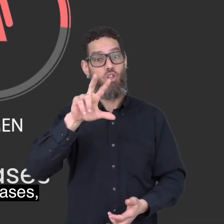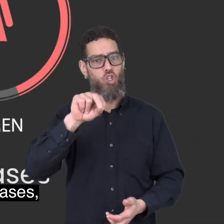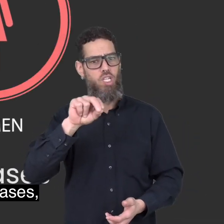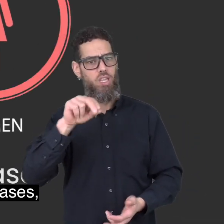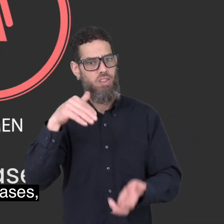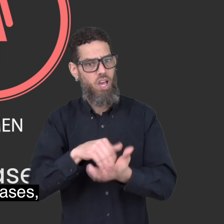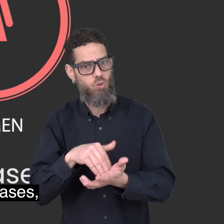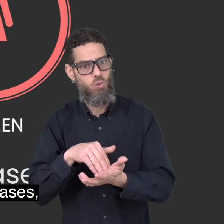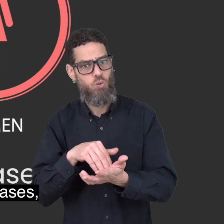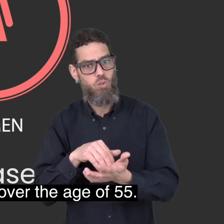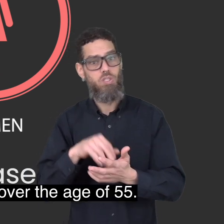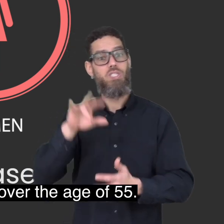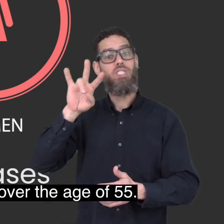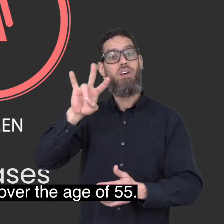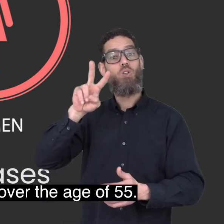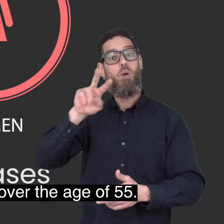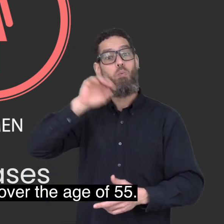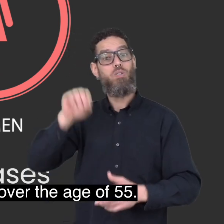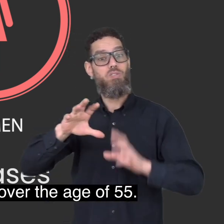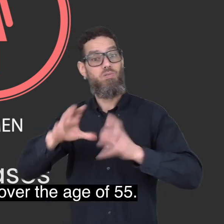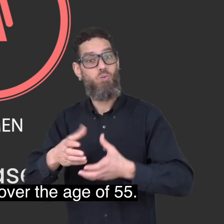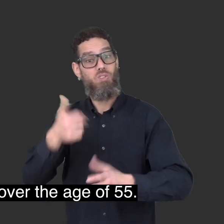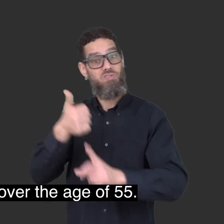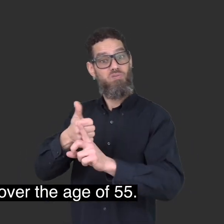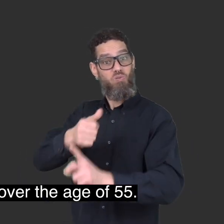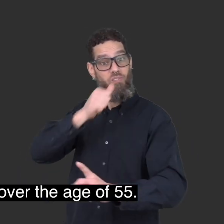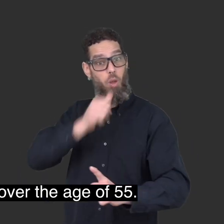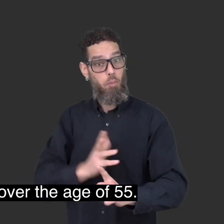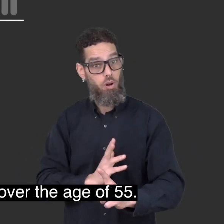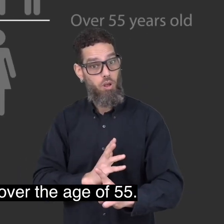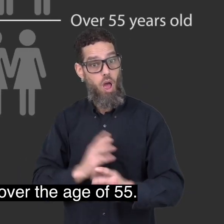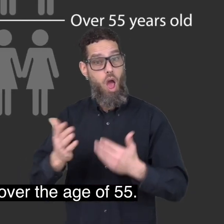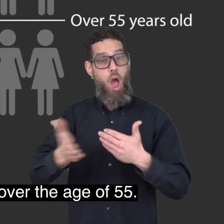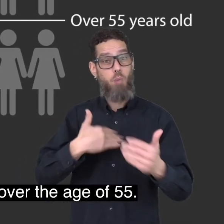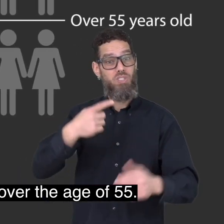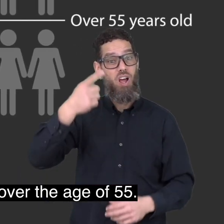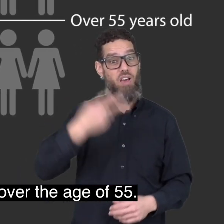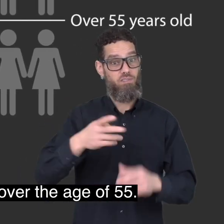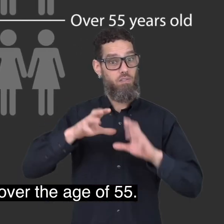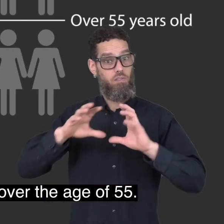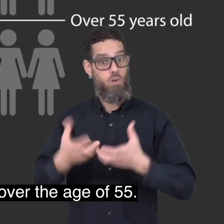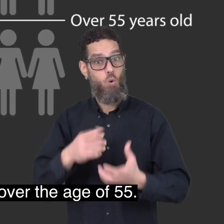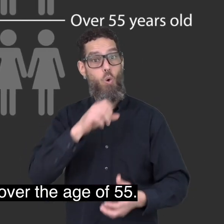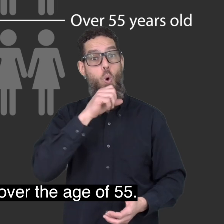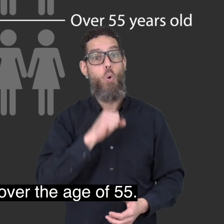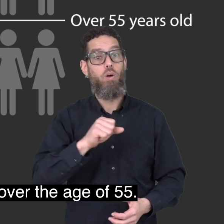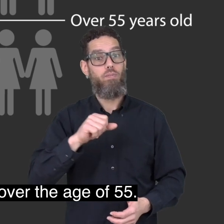1,130,800 diagnosed cases, 72% of which are women, and close to 50% are over the age of